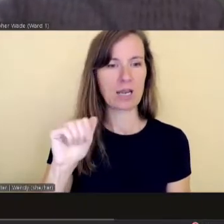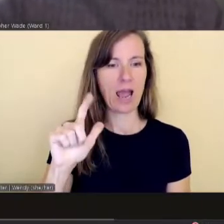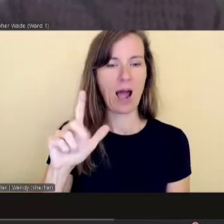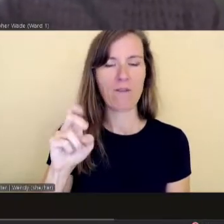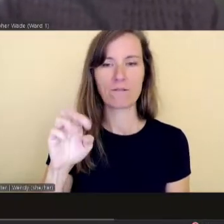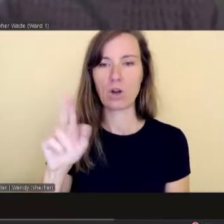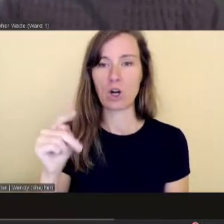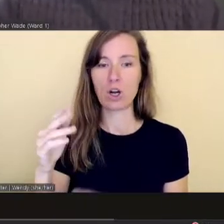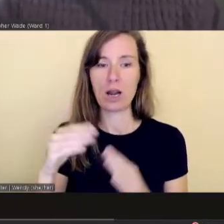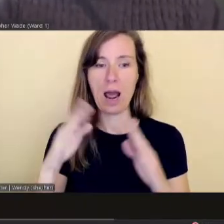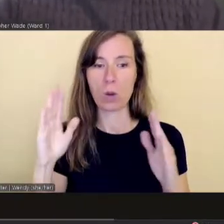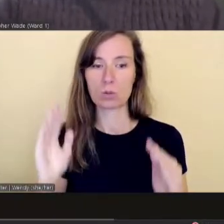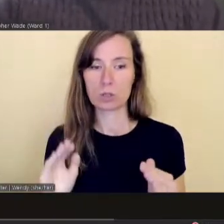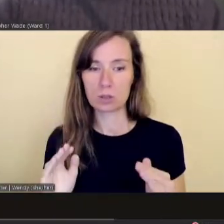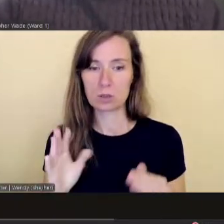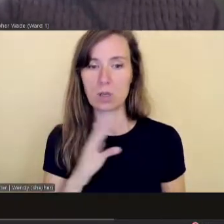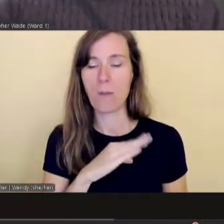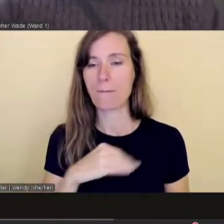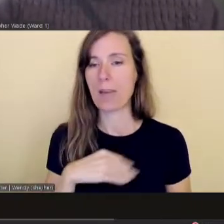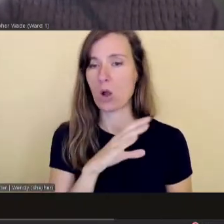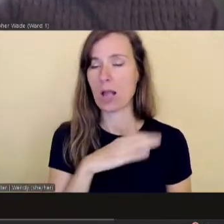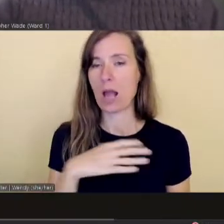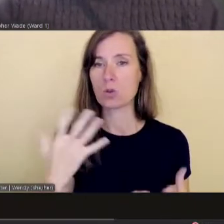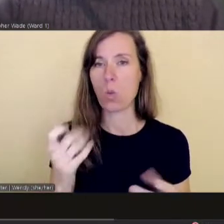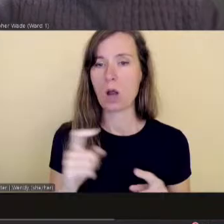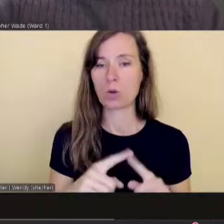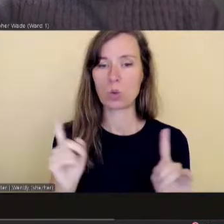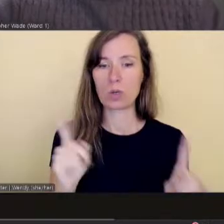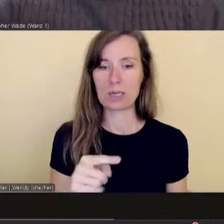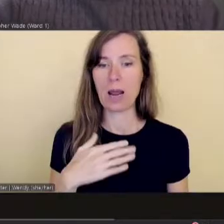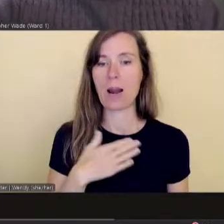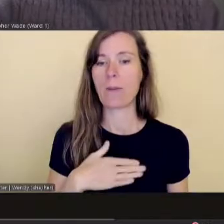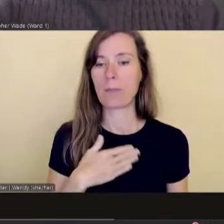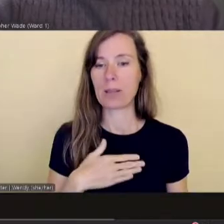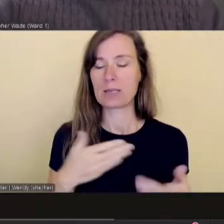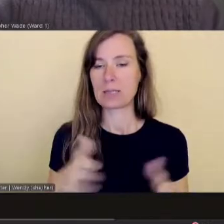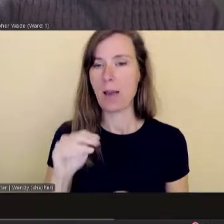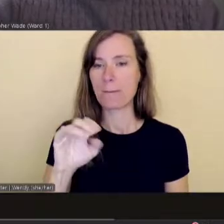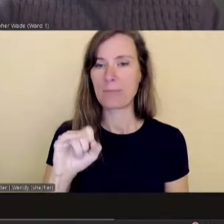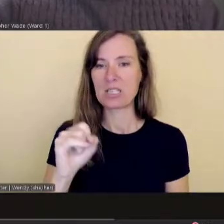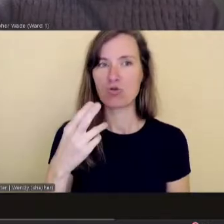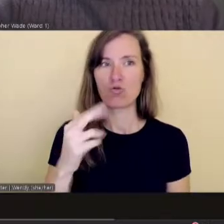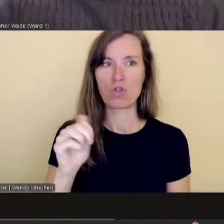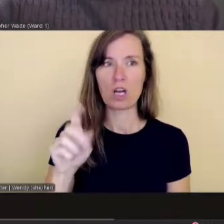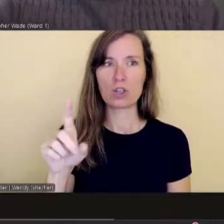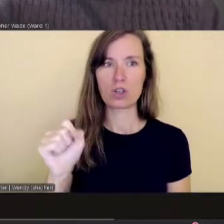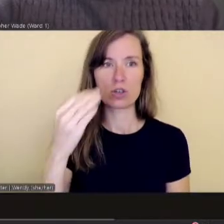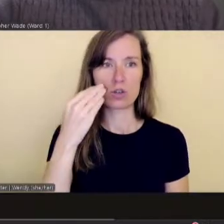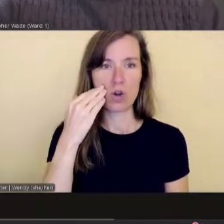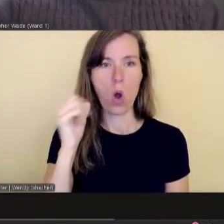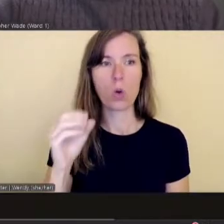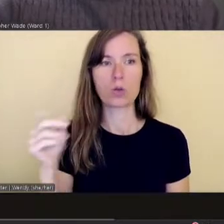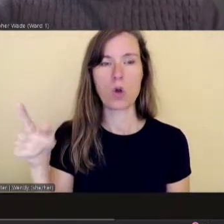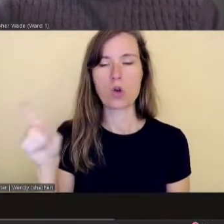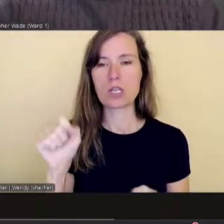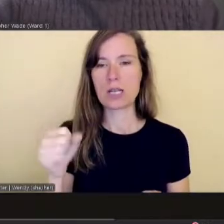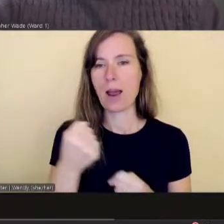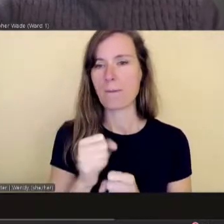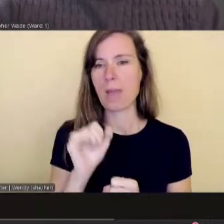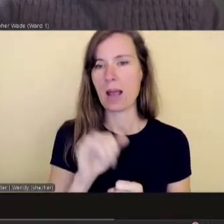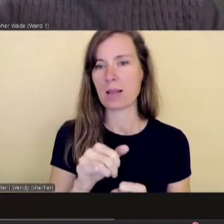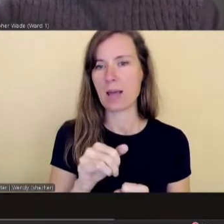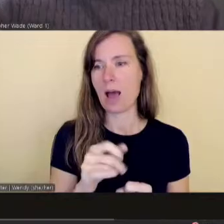Richards know so that she can make those accommodations for you. And it's been brought to my attention today